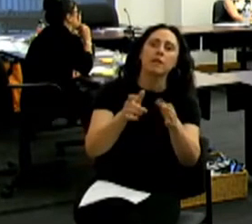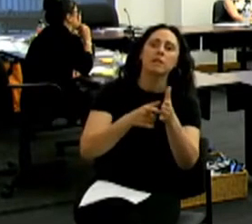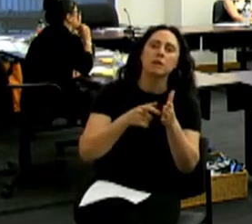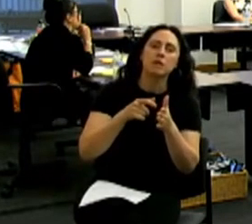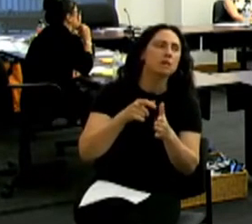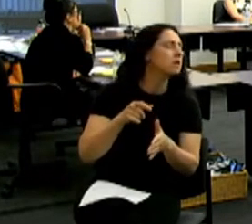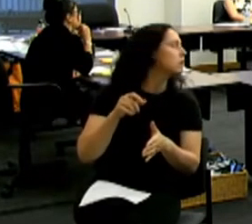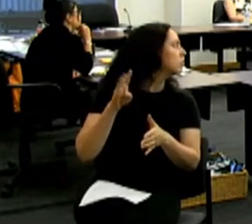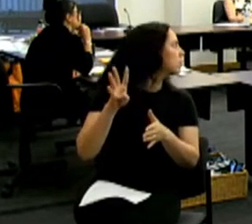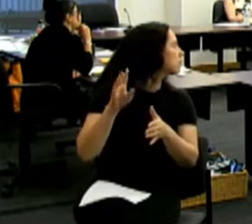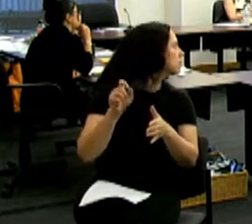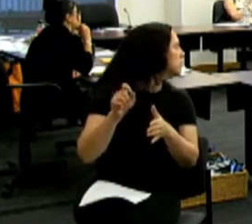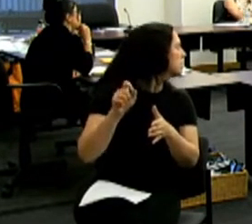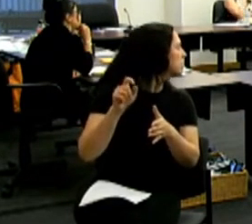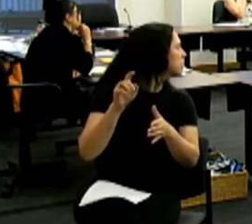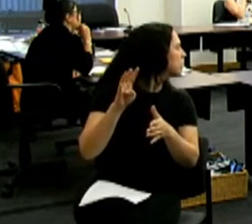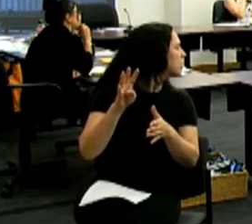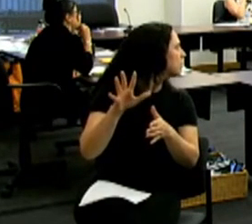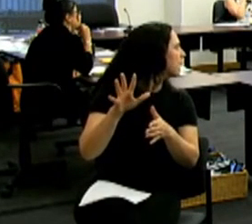1.45 and